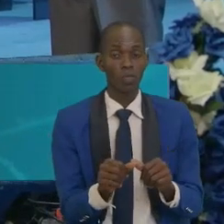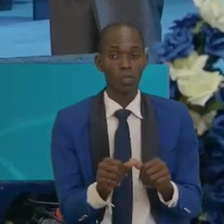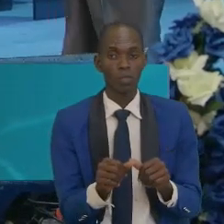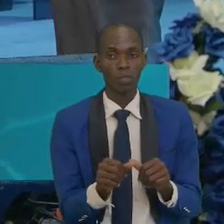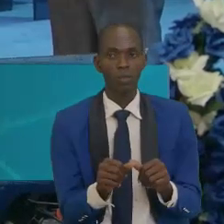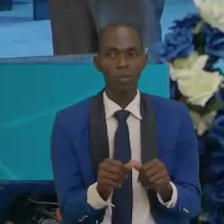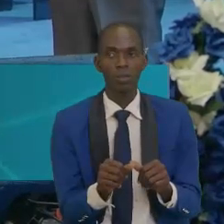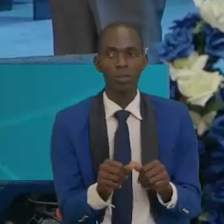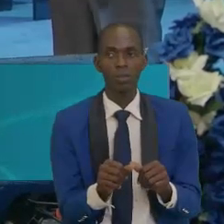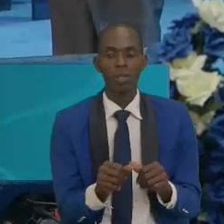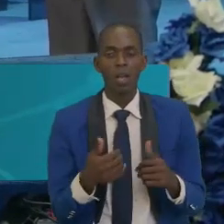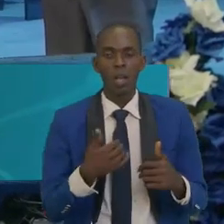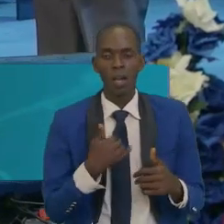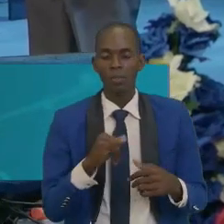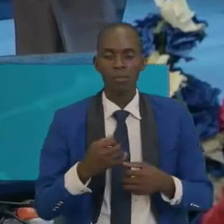swollen in the tummy,